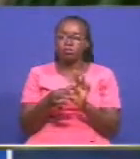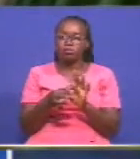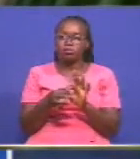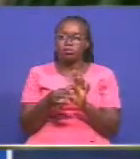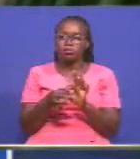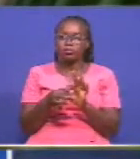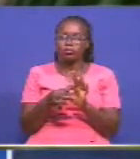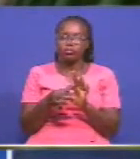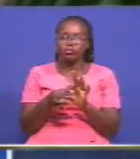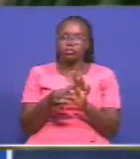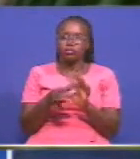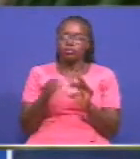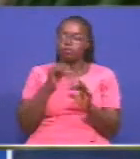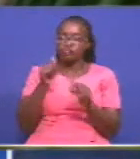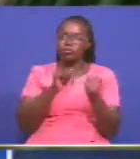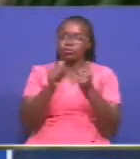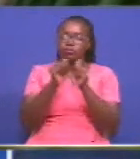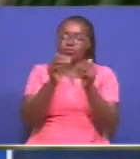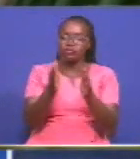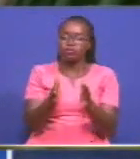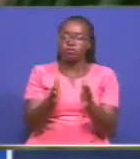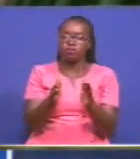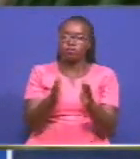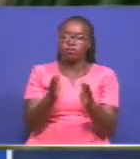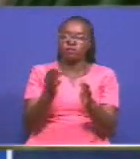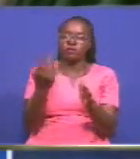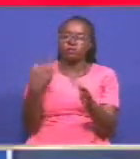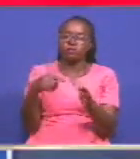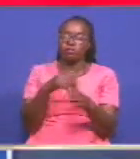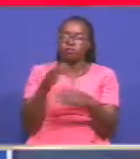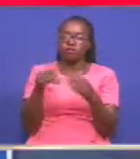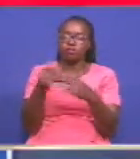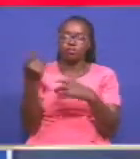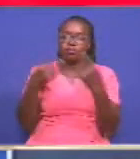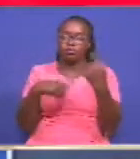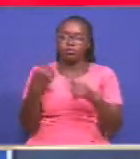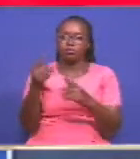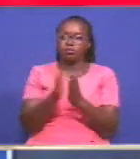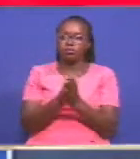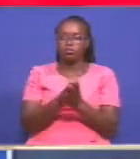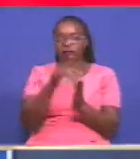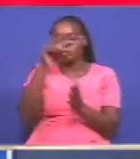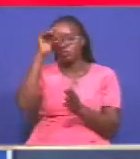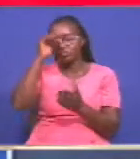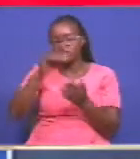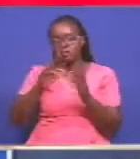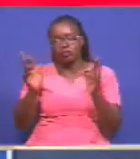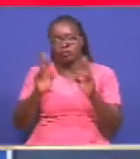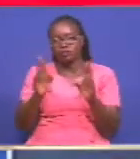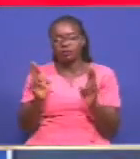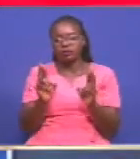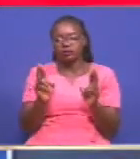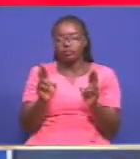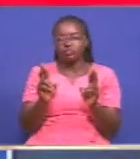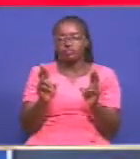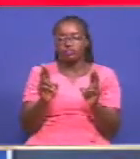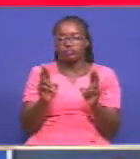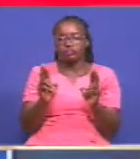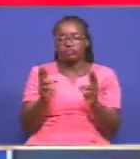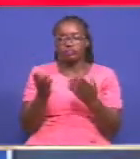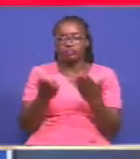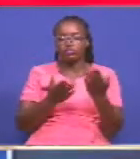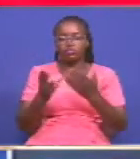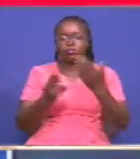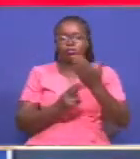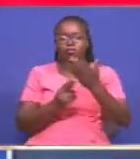badala ya kushindana, sisi wote tutashinda. The government is more than ready to serve as a